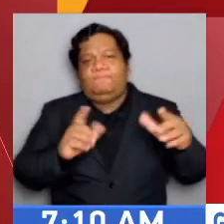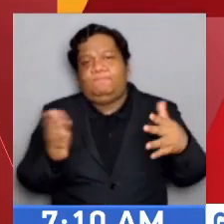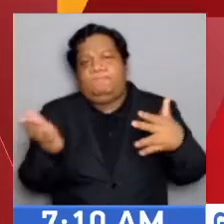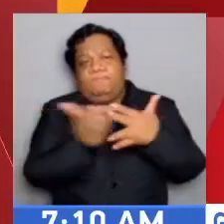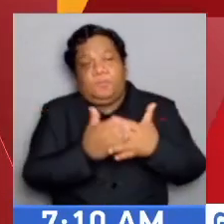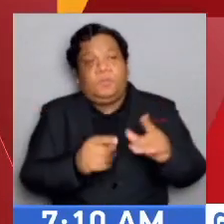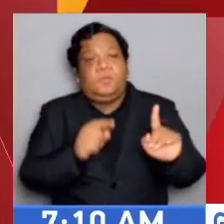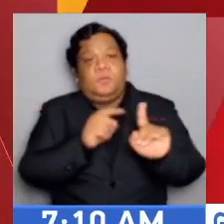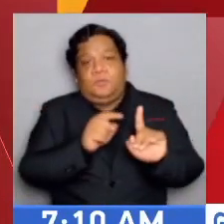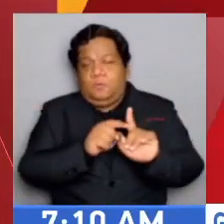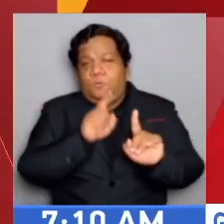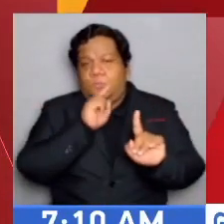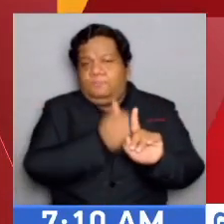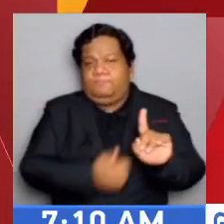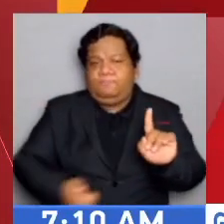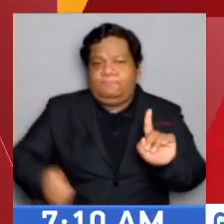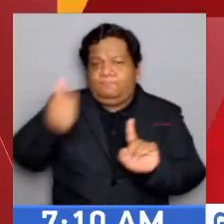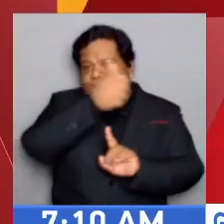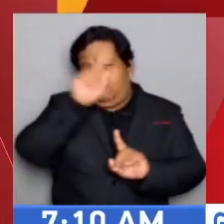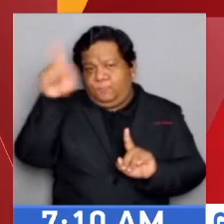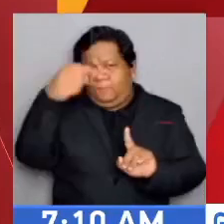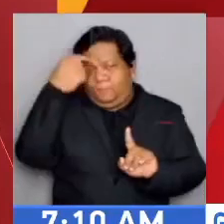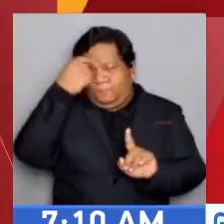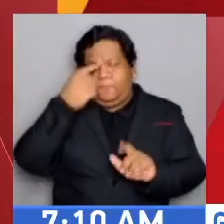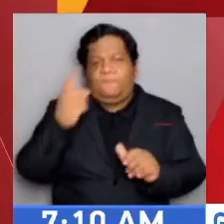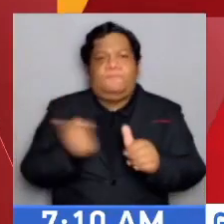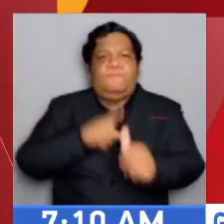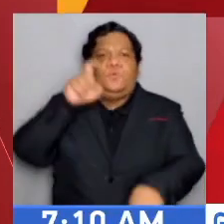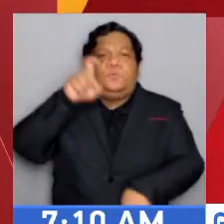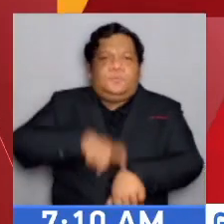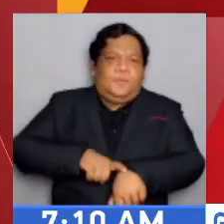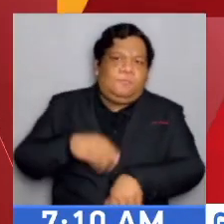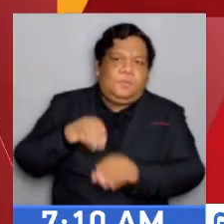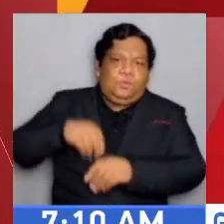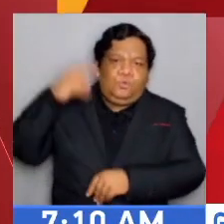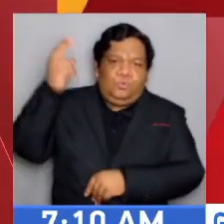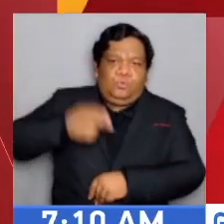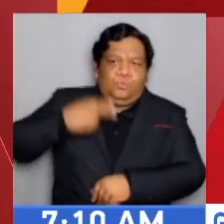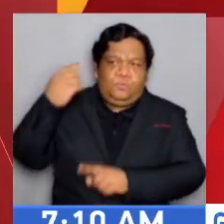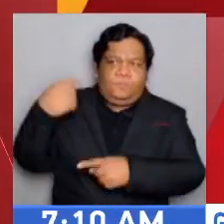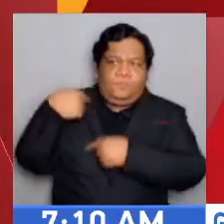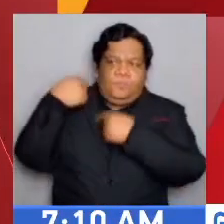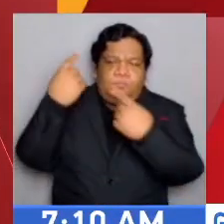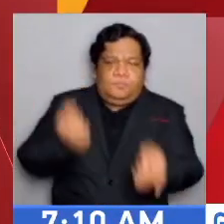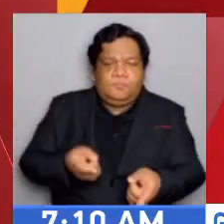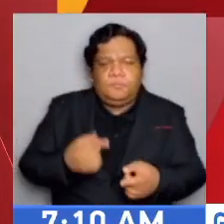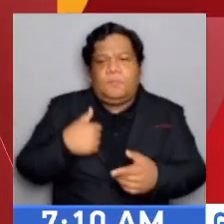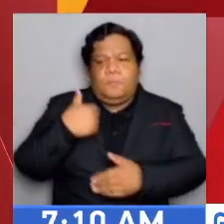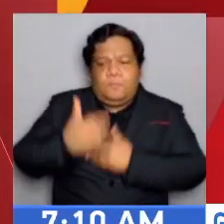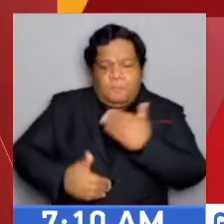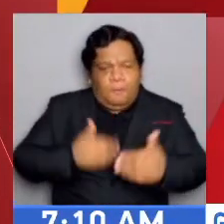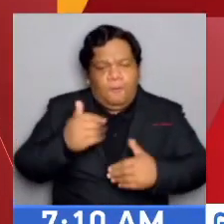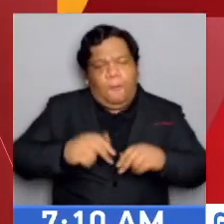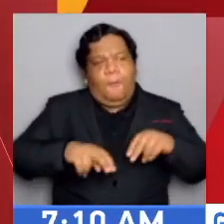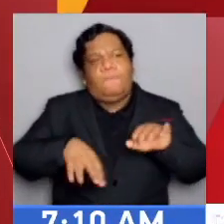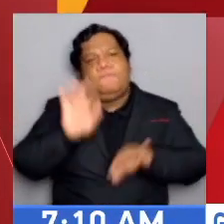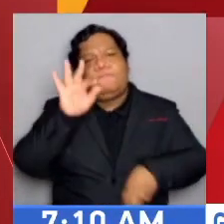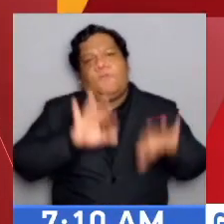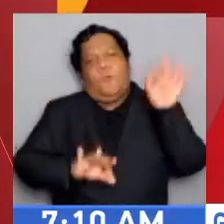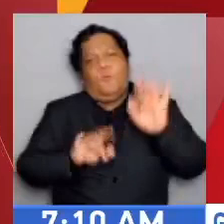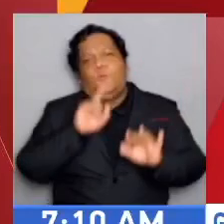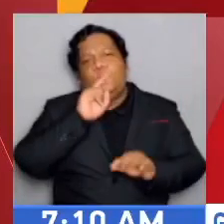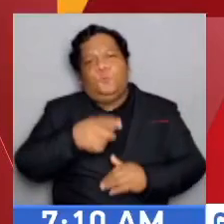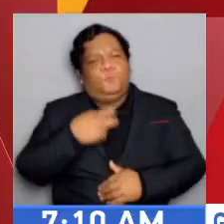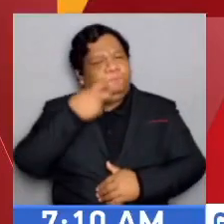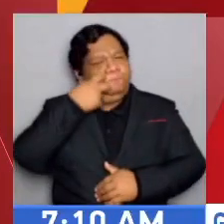official, the first in decades. In the process, we uncovered a deeply rooted criminal enterprise inside